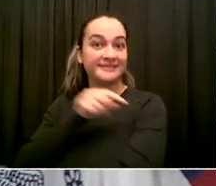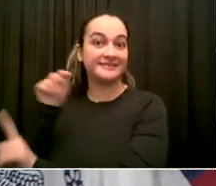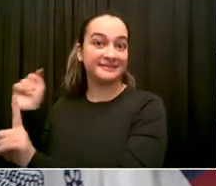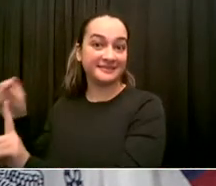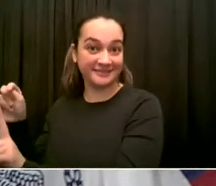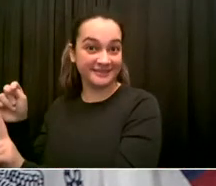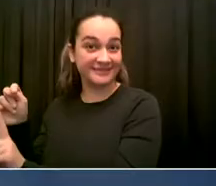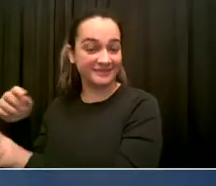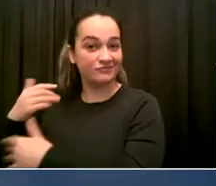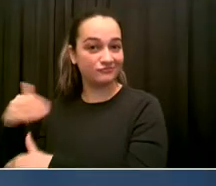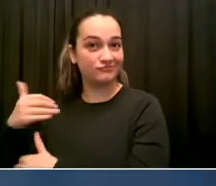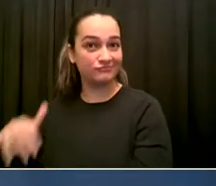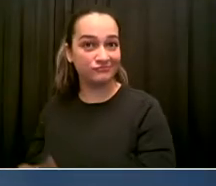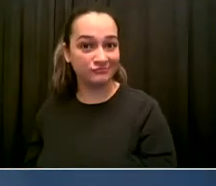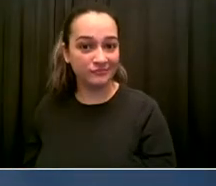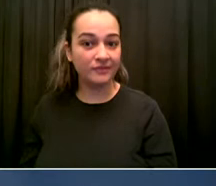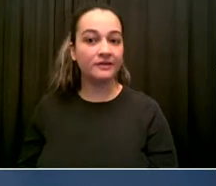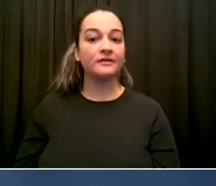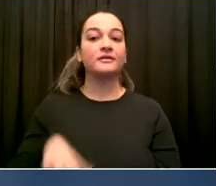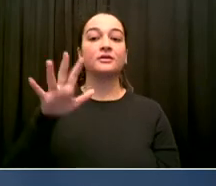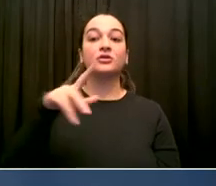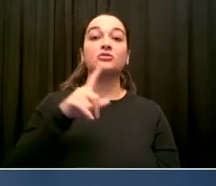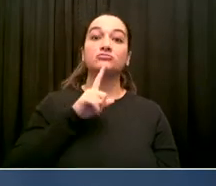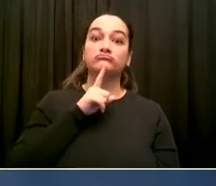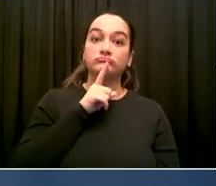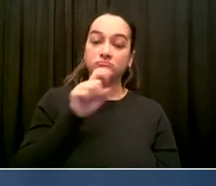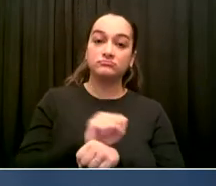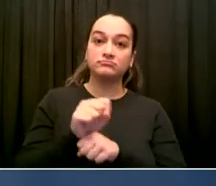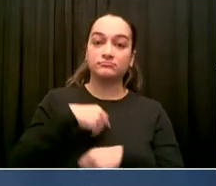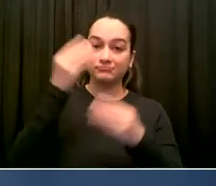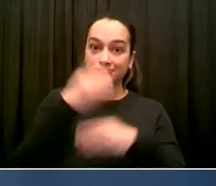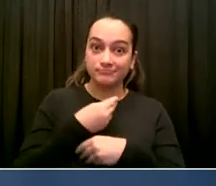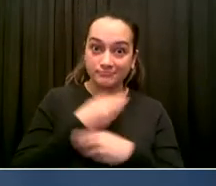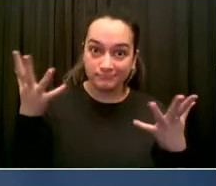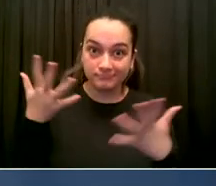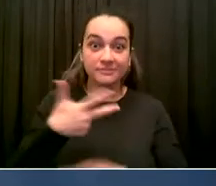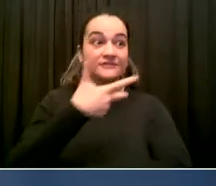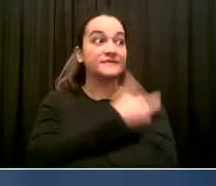Today's number is, again, really climbing all the time.